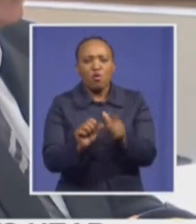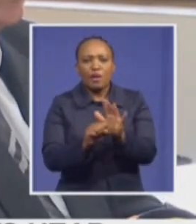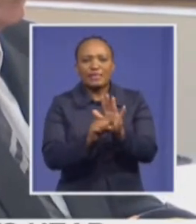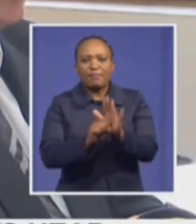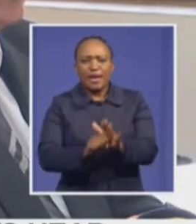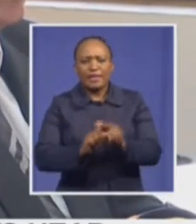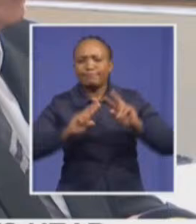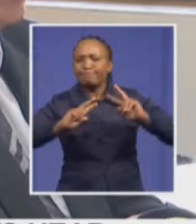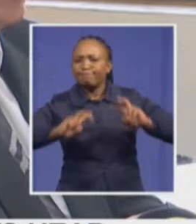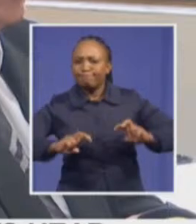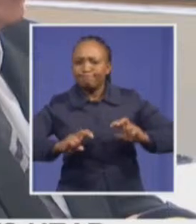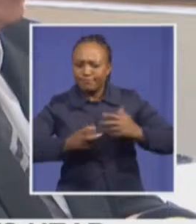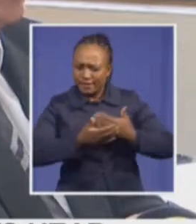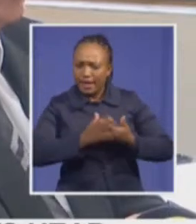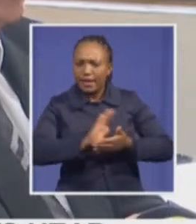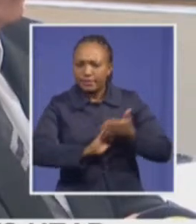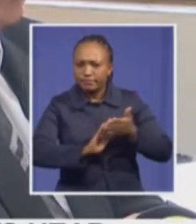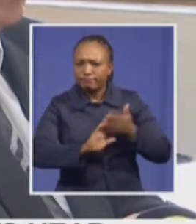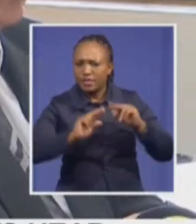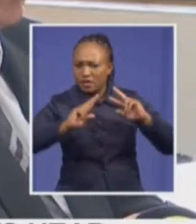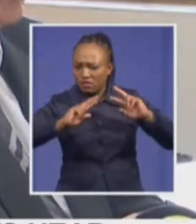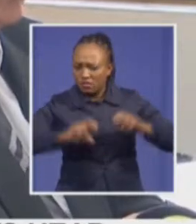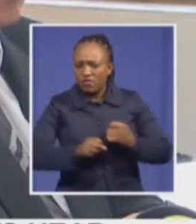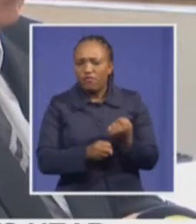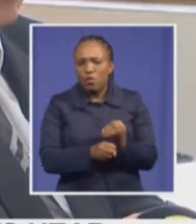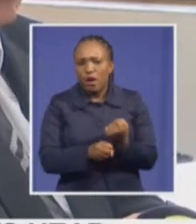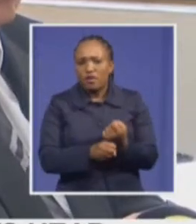for the public's interest. Yes. And then comes on the